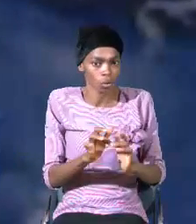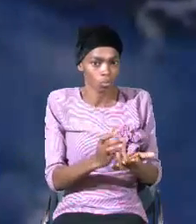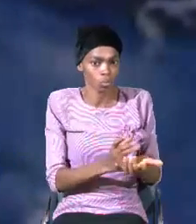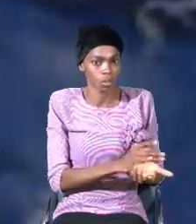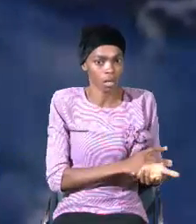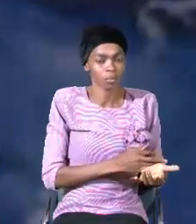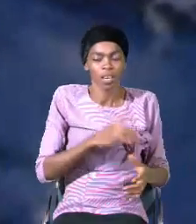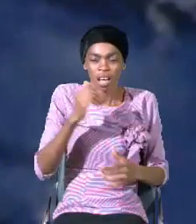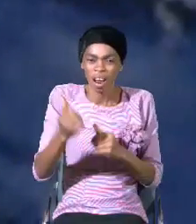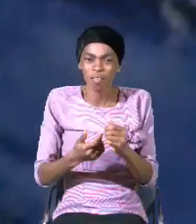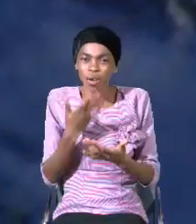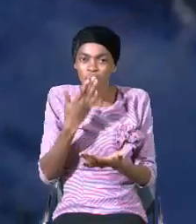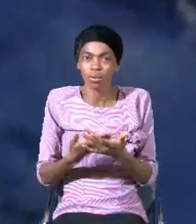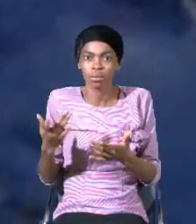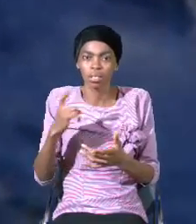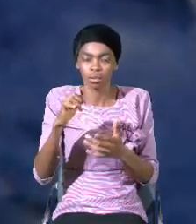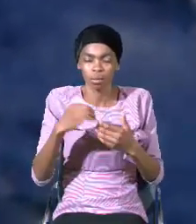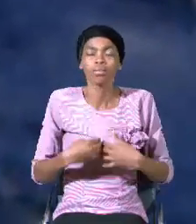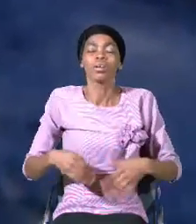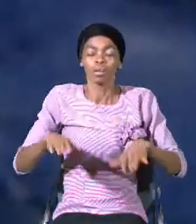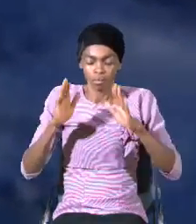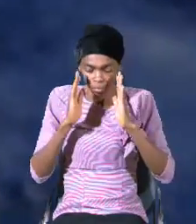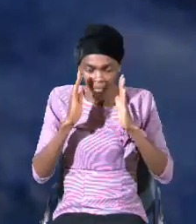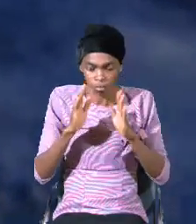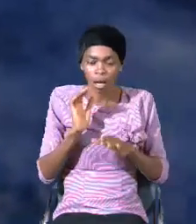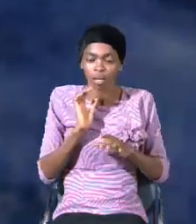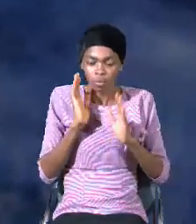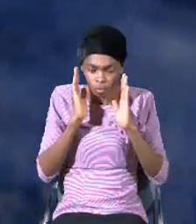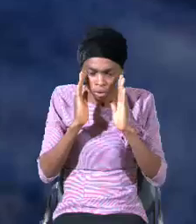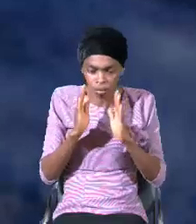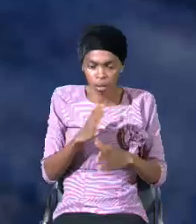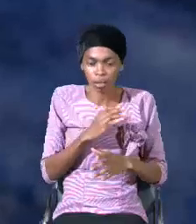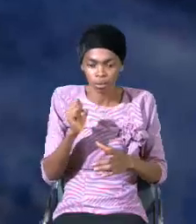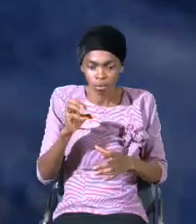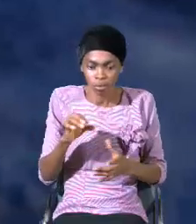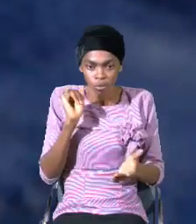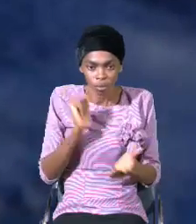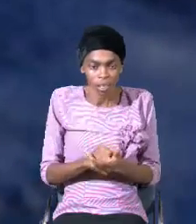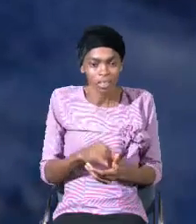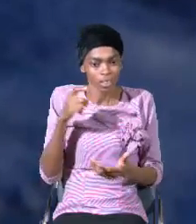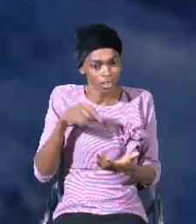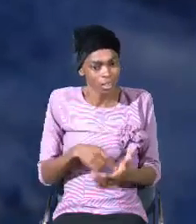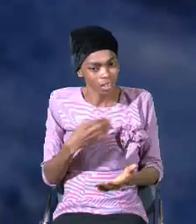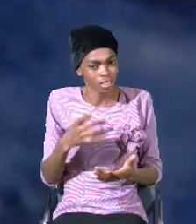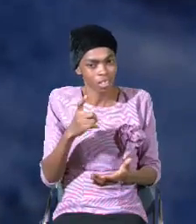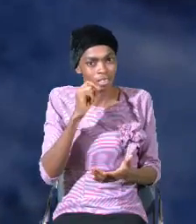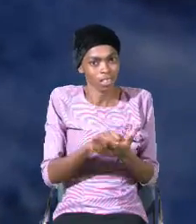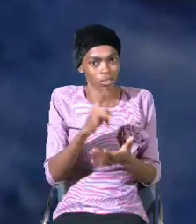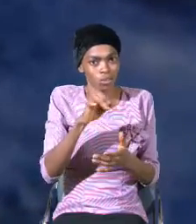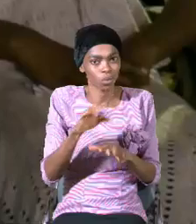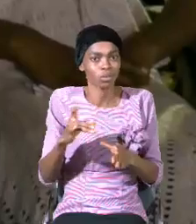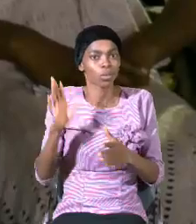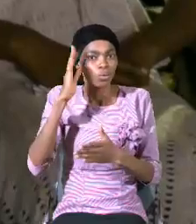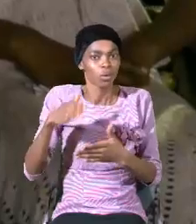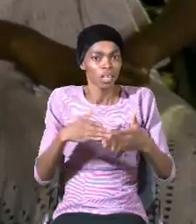have and concentrate so that this thing that you are doing will lead you to the